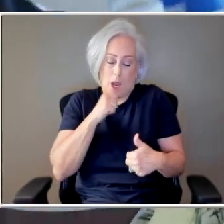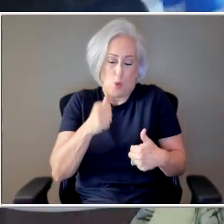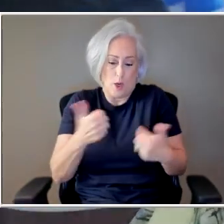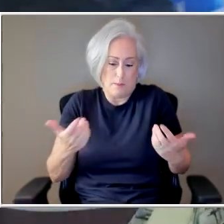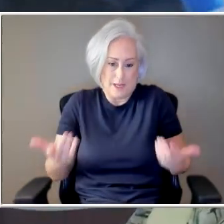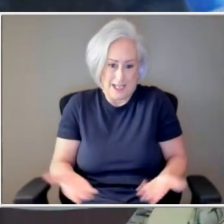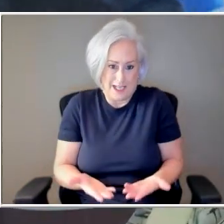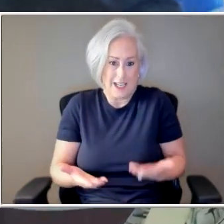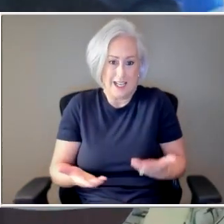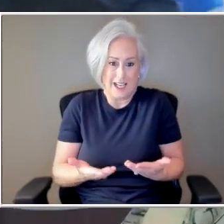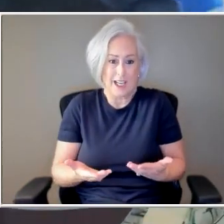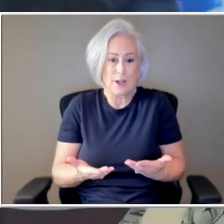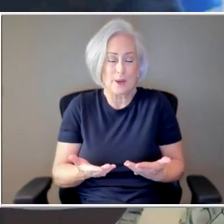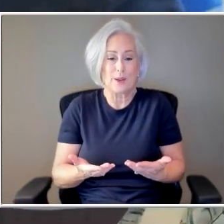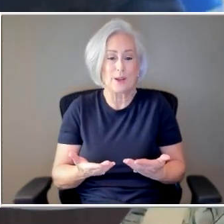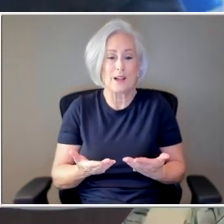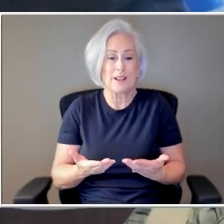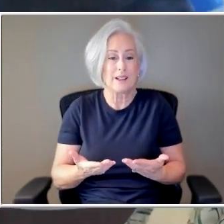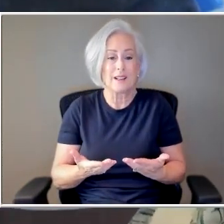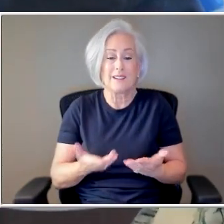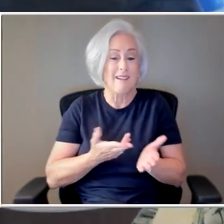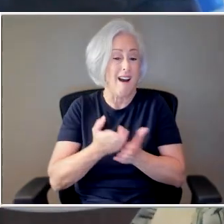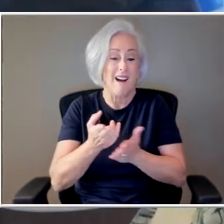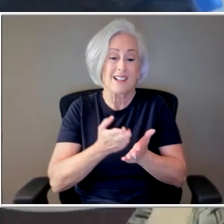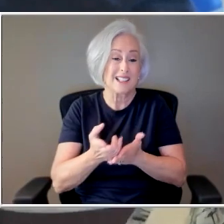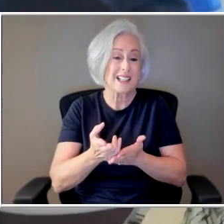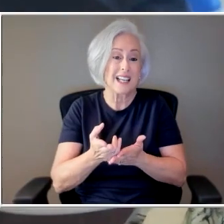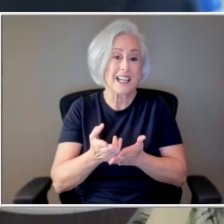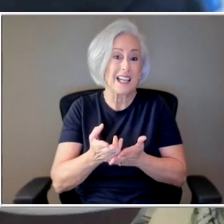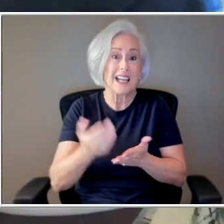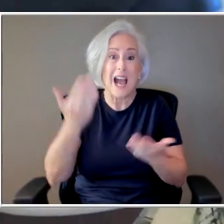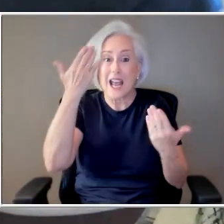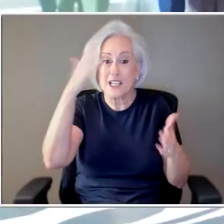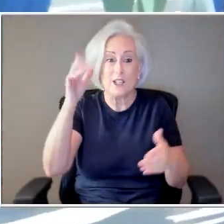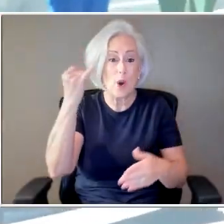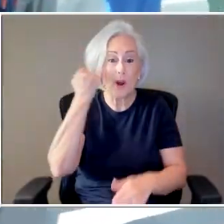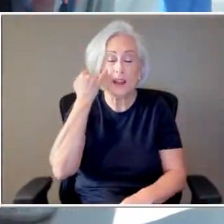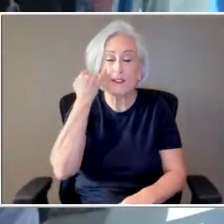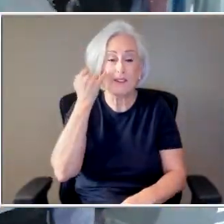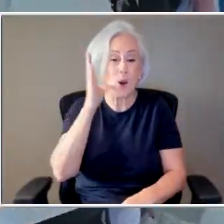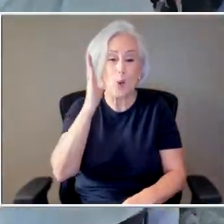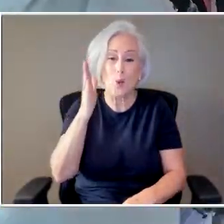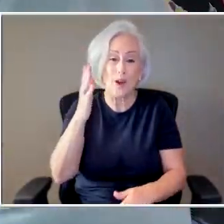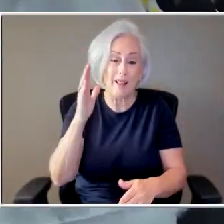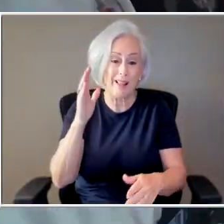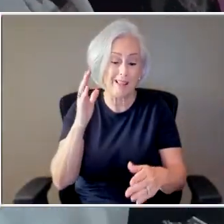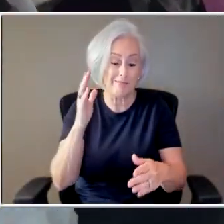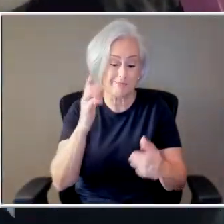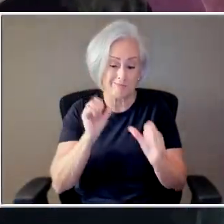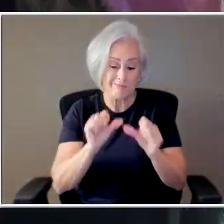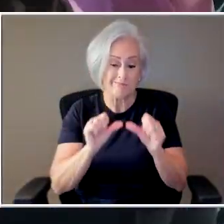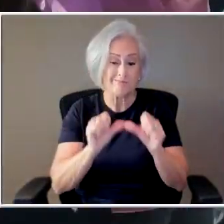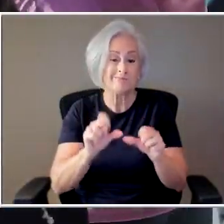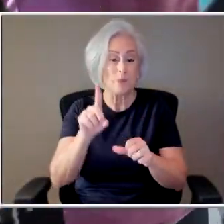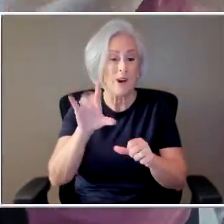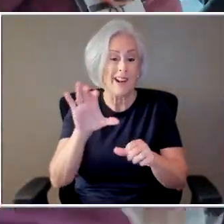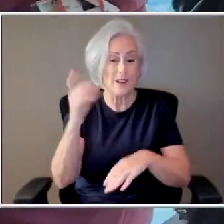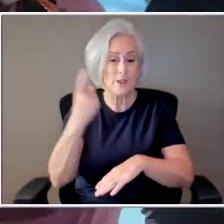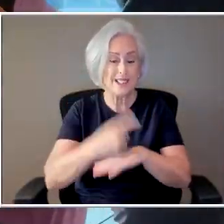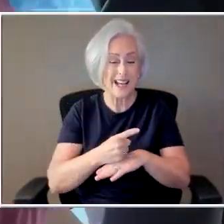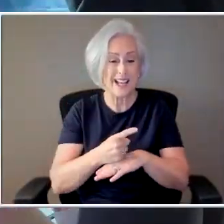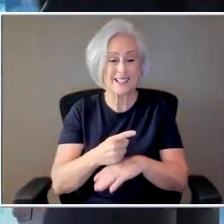Golly, I honestly, I didn't know 100 days going to get. But here we are. Every one of these nurses